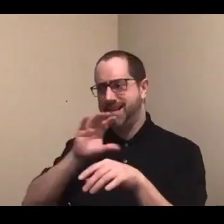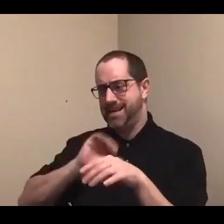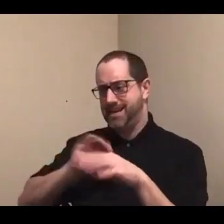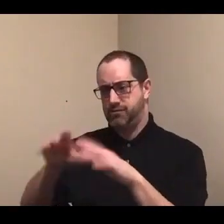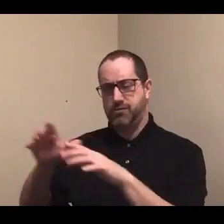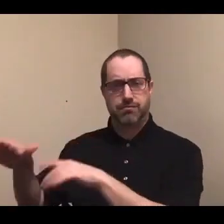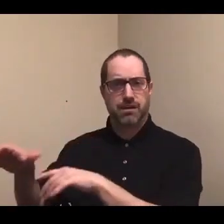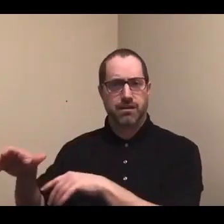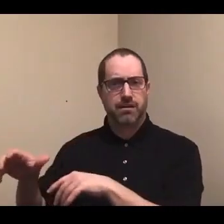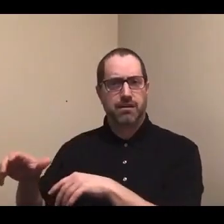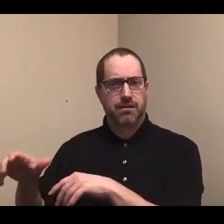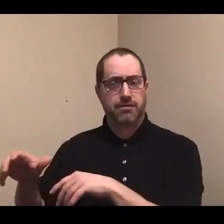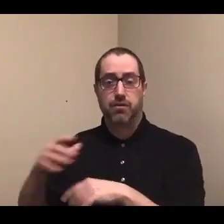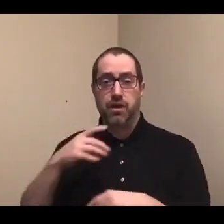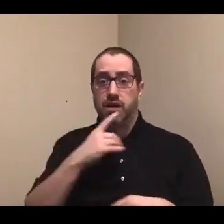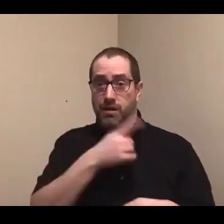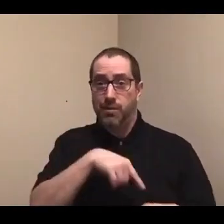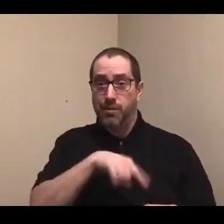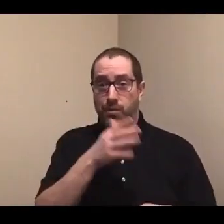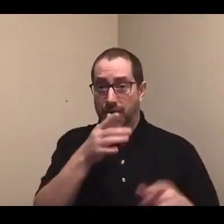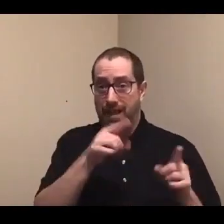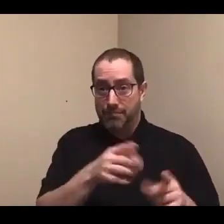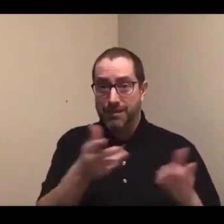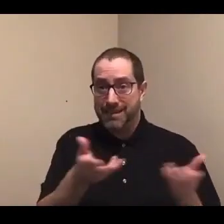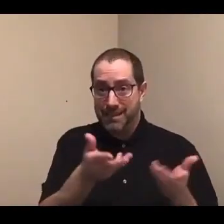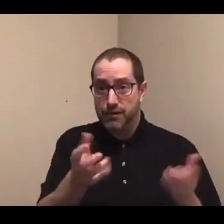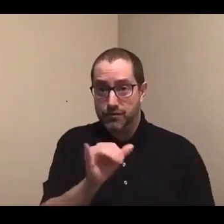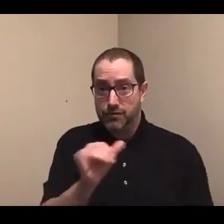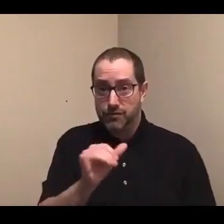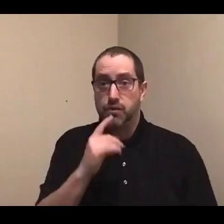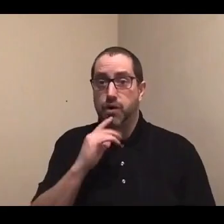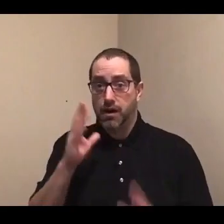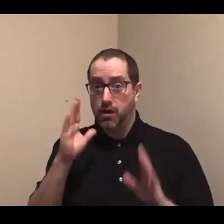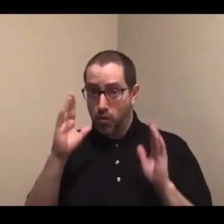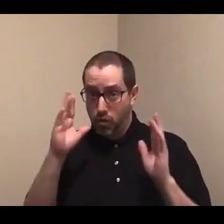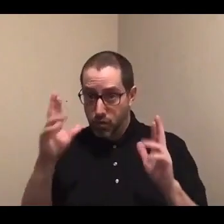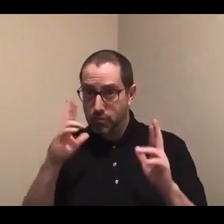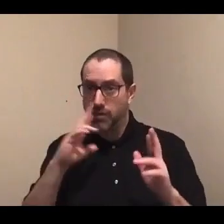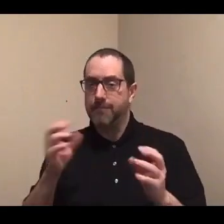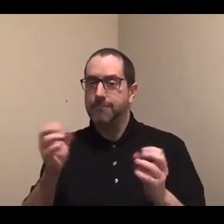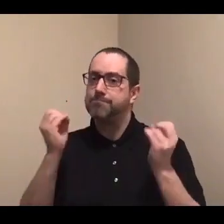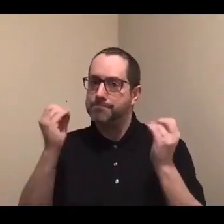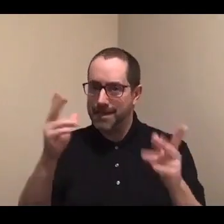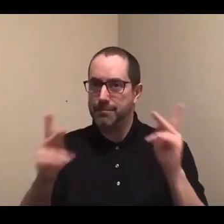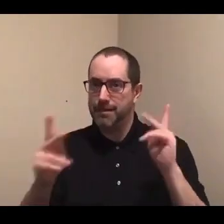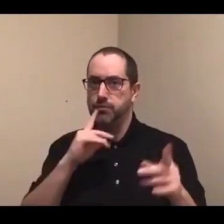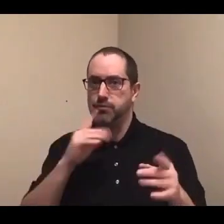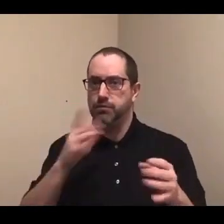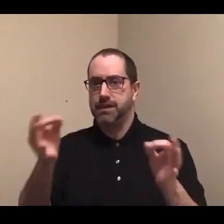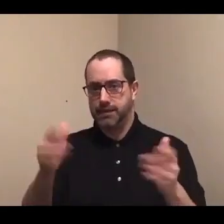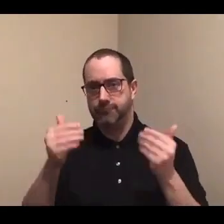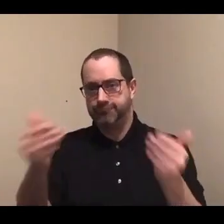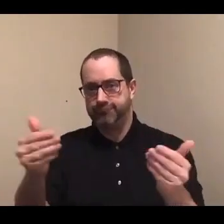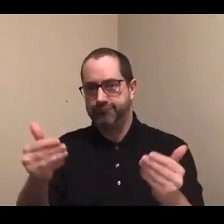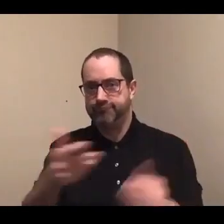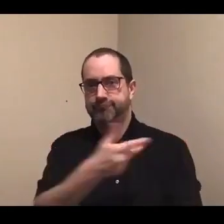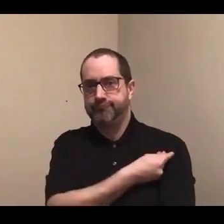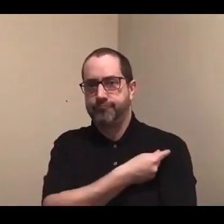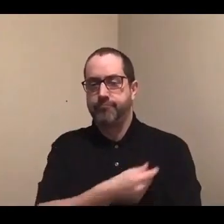hopefully have lots of folks from the province come up and decide to get their vaccinations quickly. We'll take another question on the